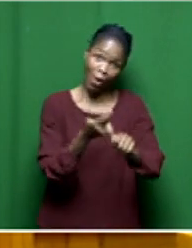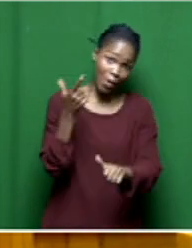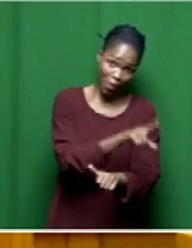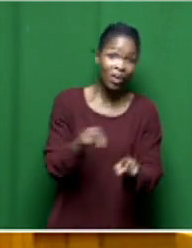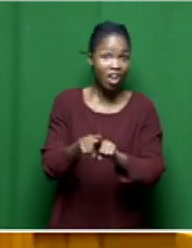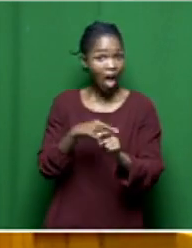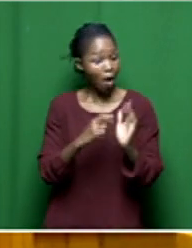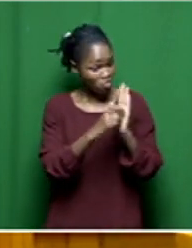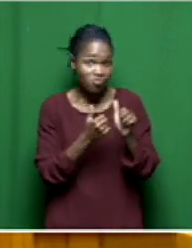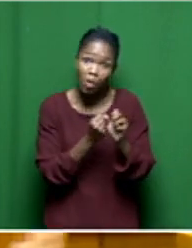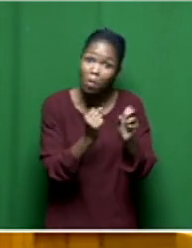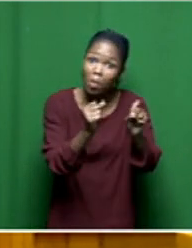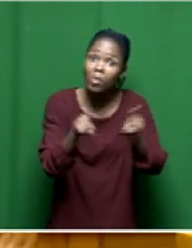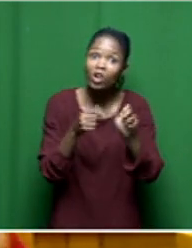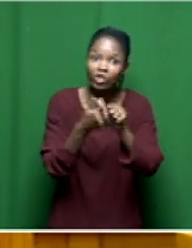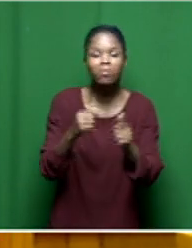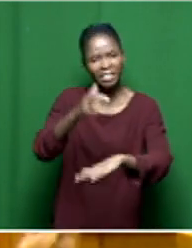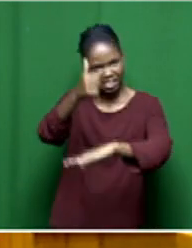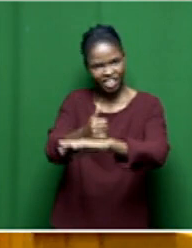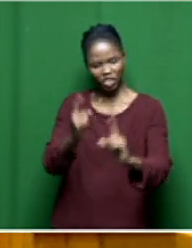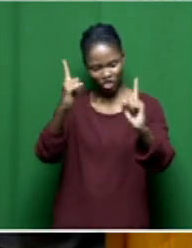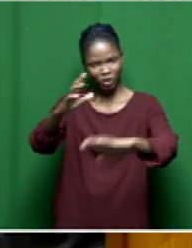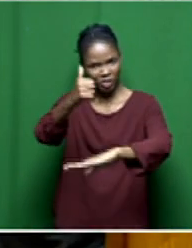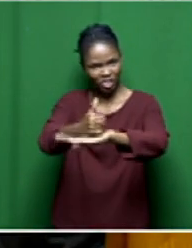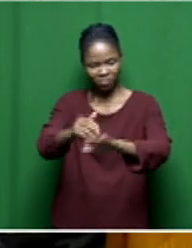you. You want to follow the rules? Follow the rules and sit down.